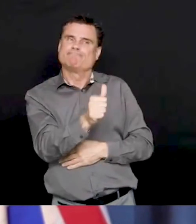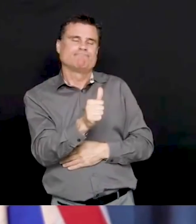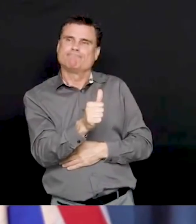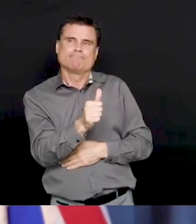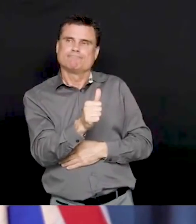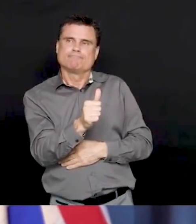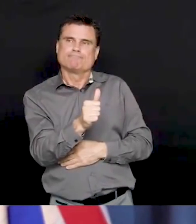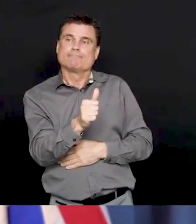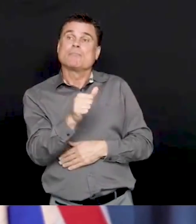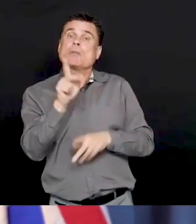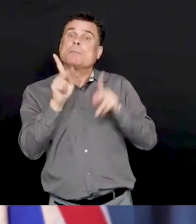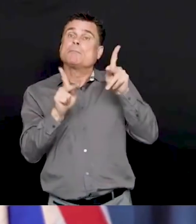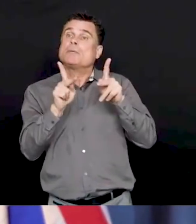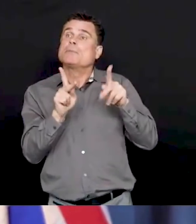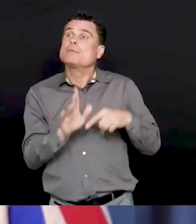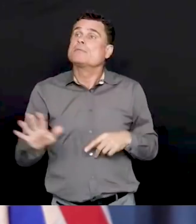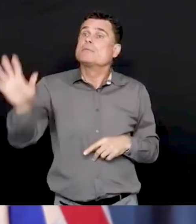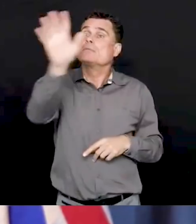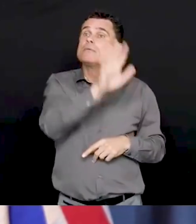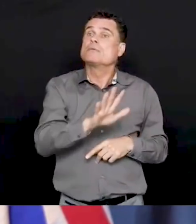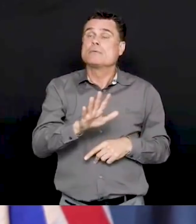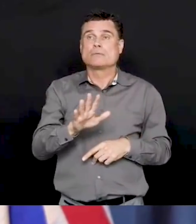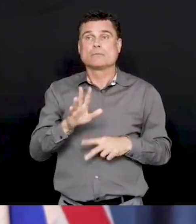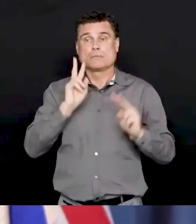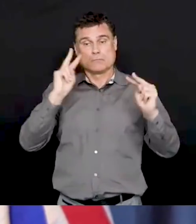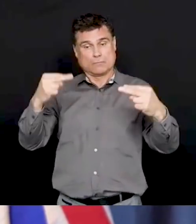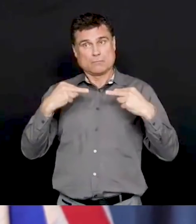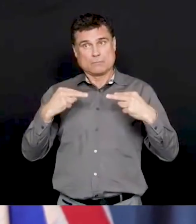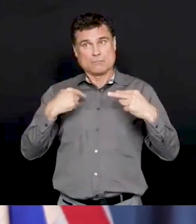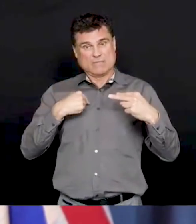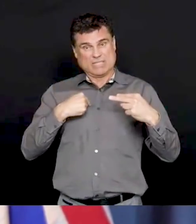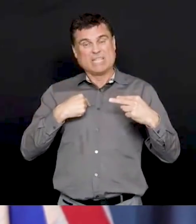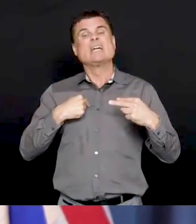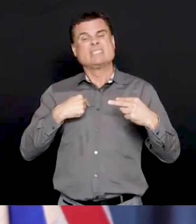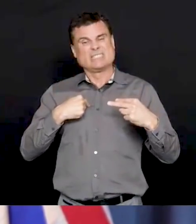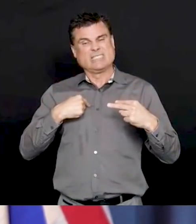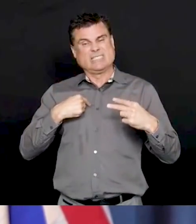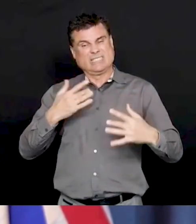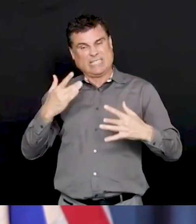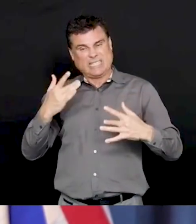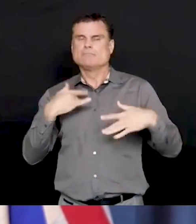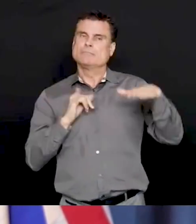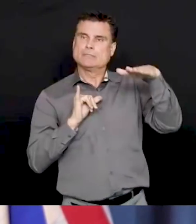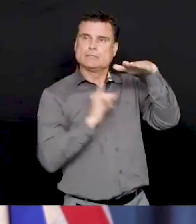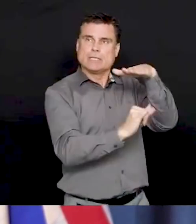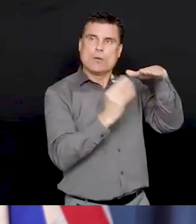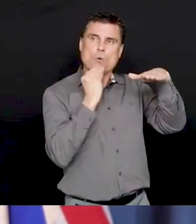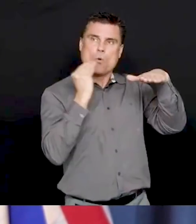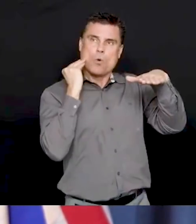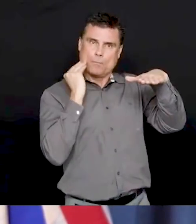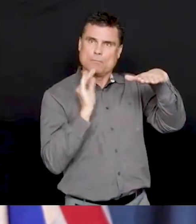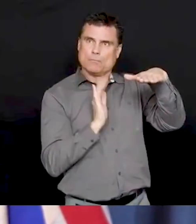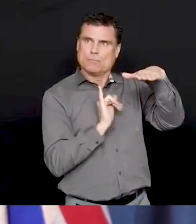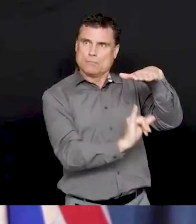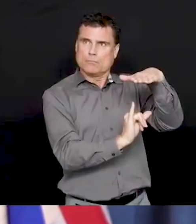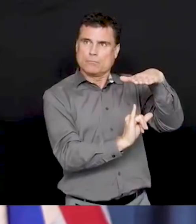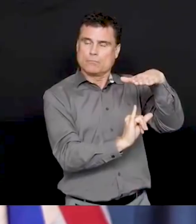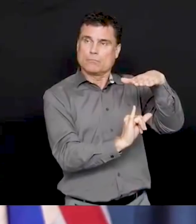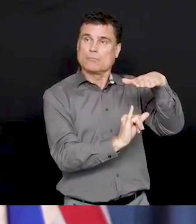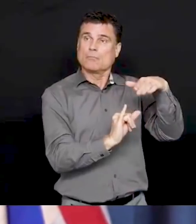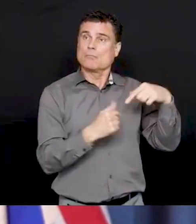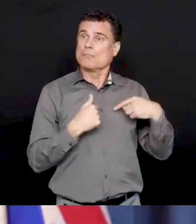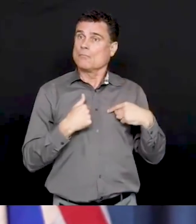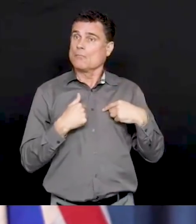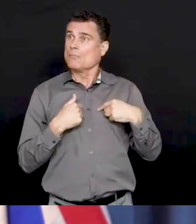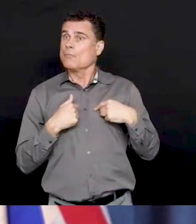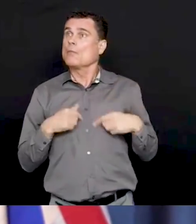self-isolating at home, most people are absolutely doing what we need them to do. And our testing strategy, as I have